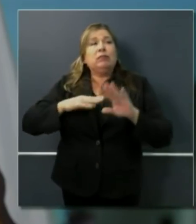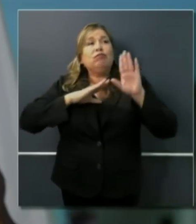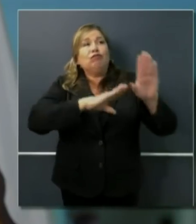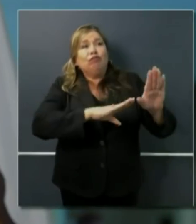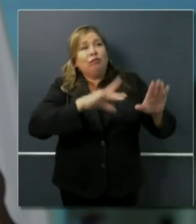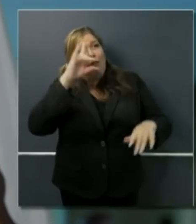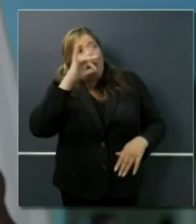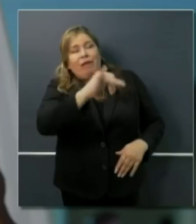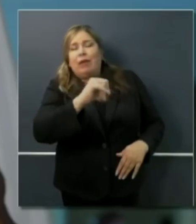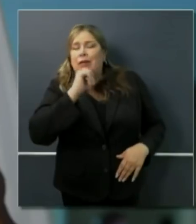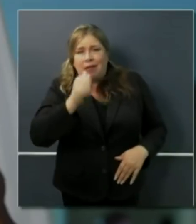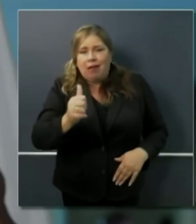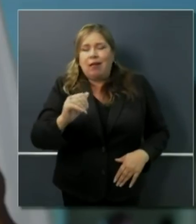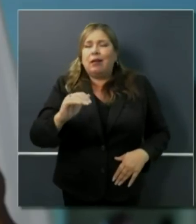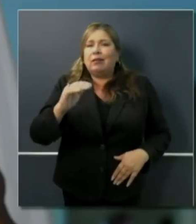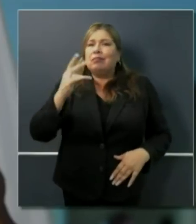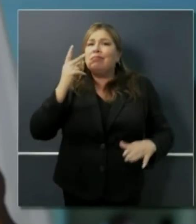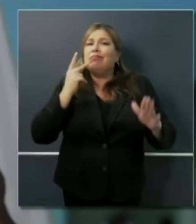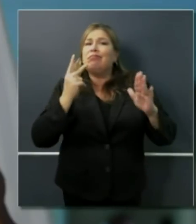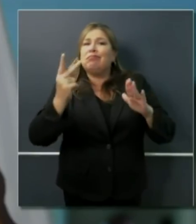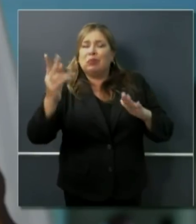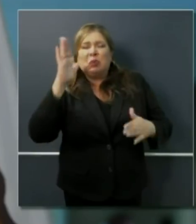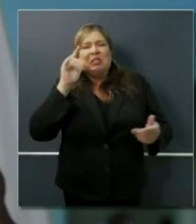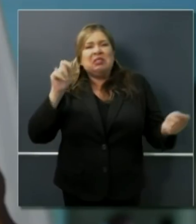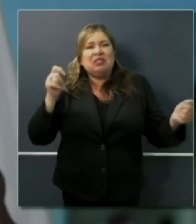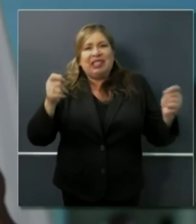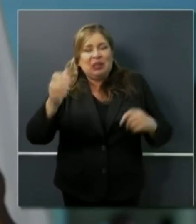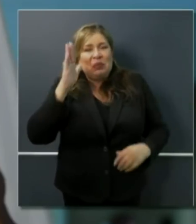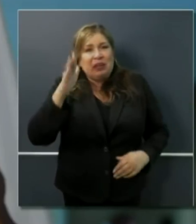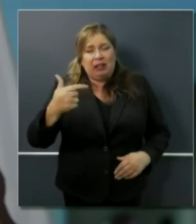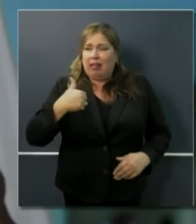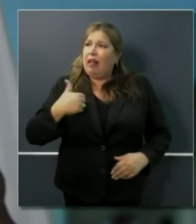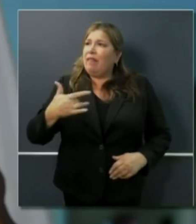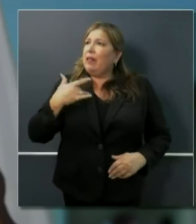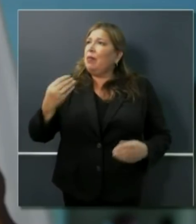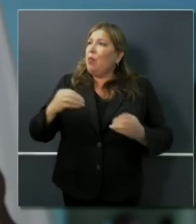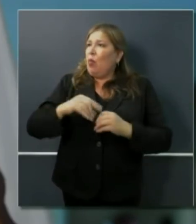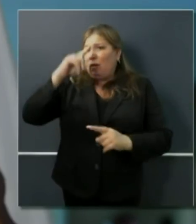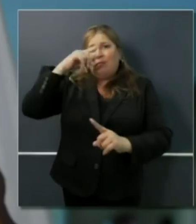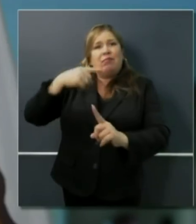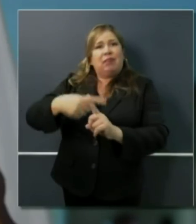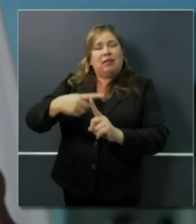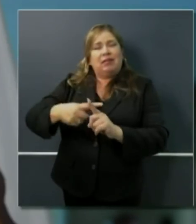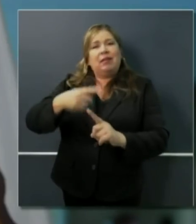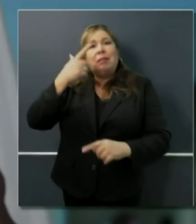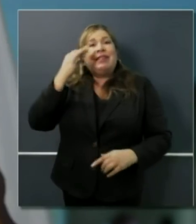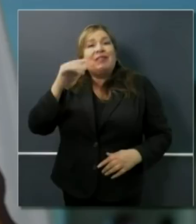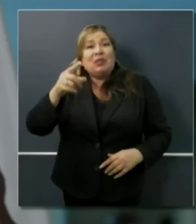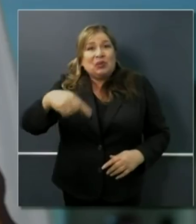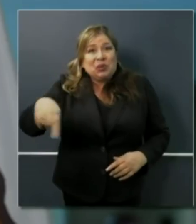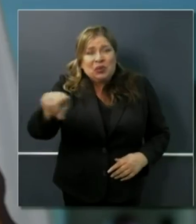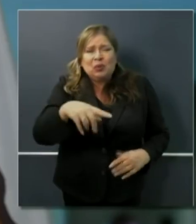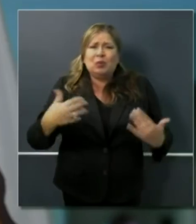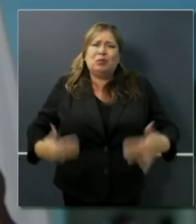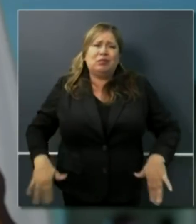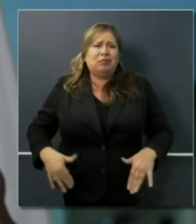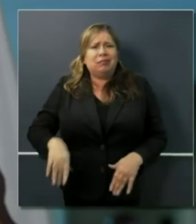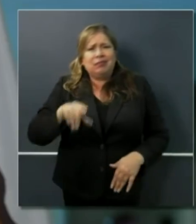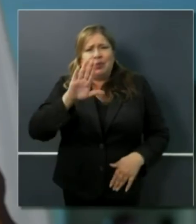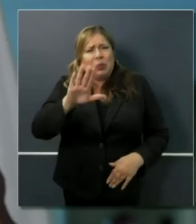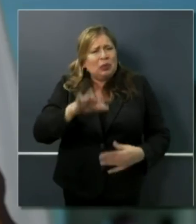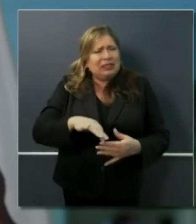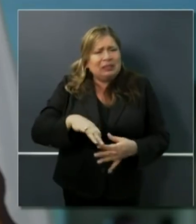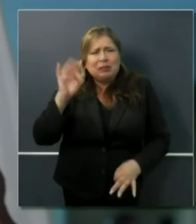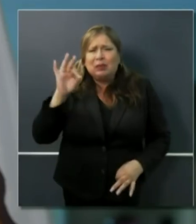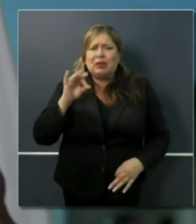light at the end of the tunnel. I certainly am feeling more optimistic because of all of you. The incredible spirit of people